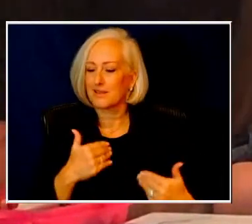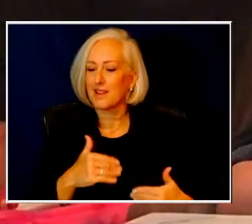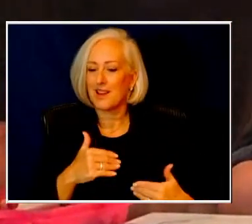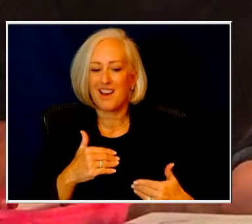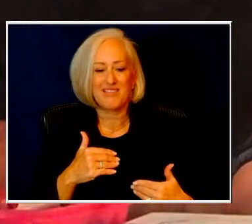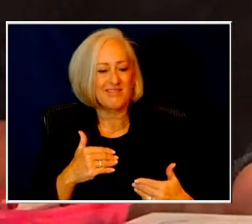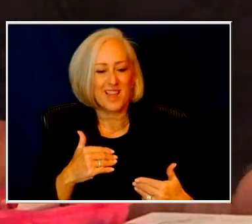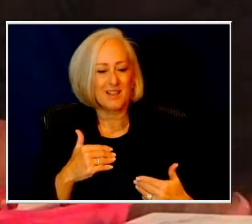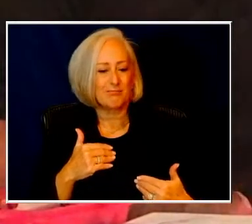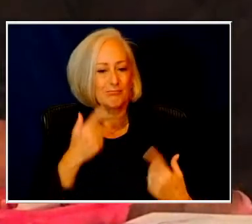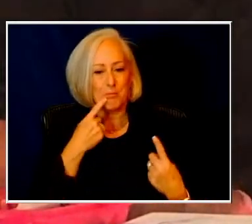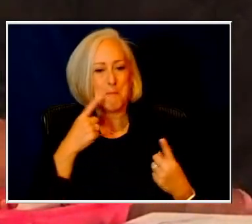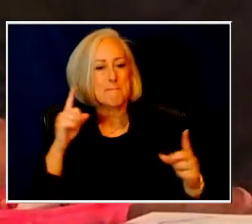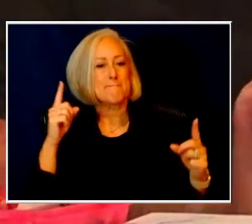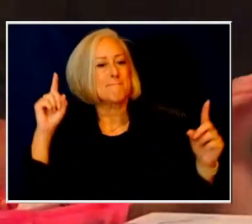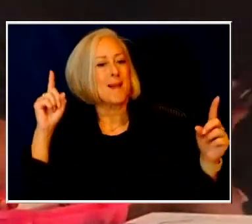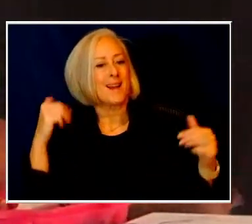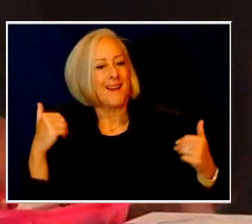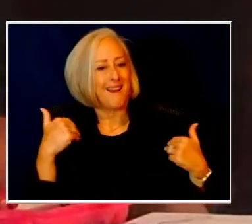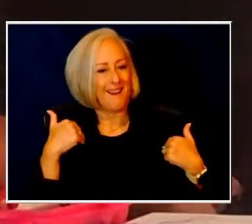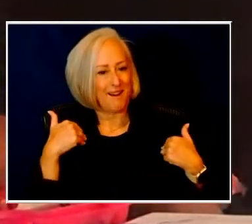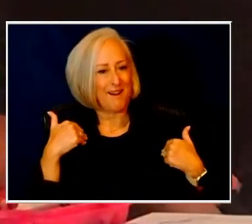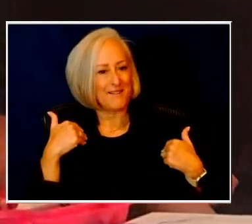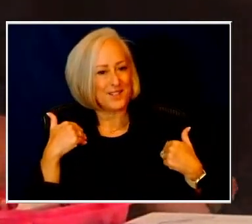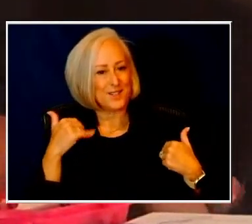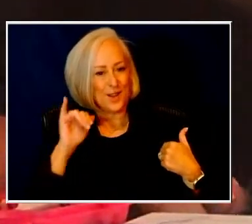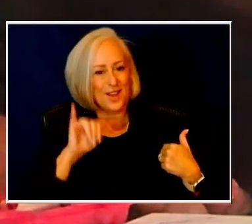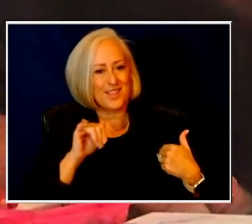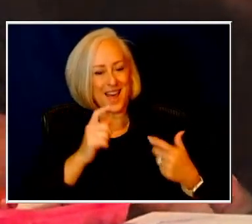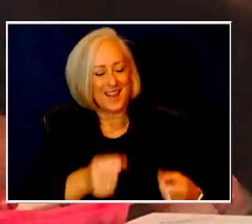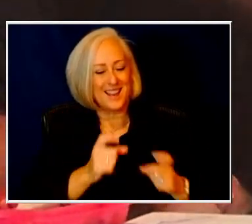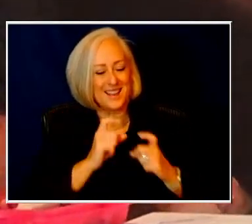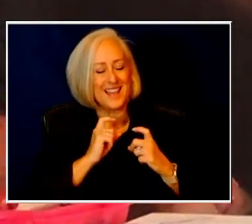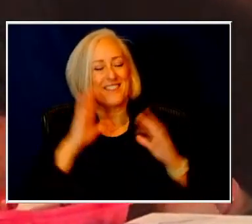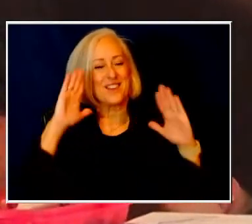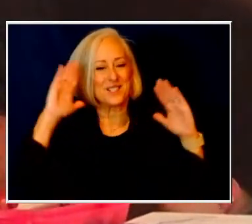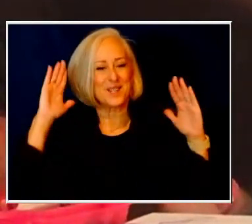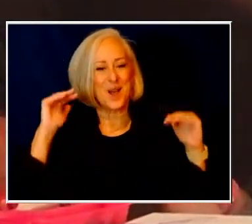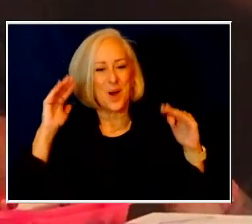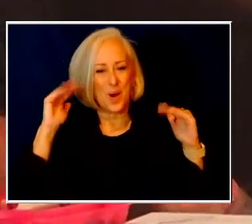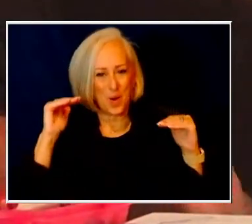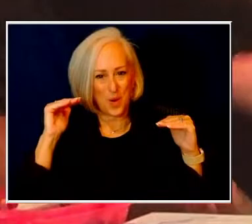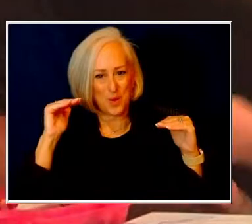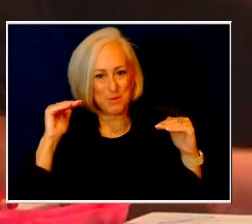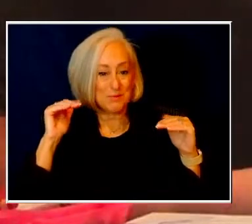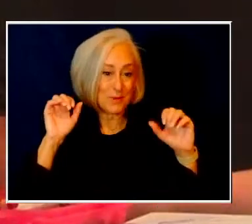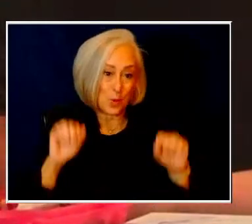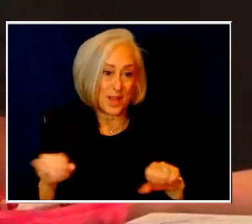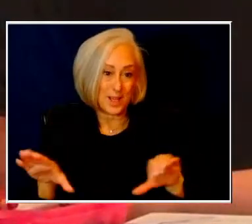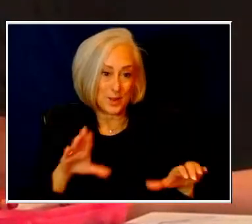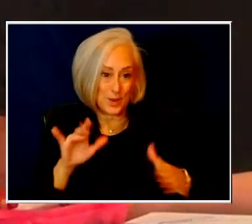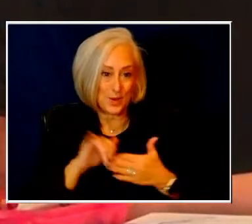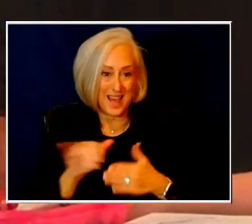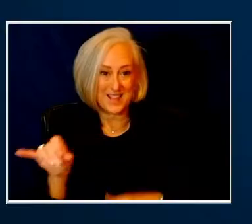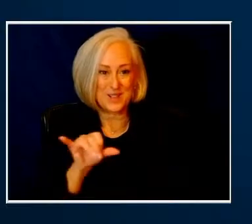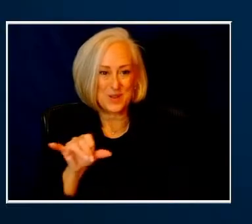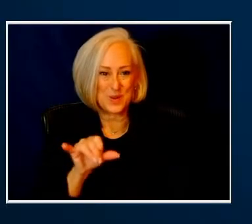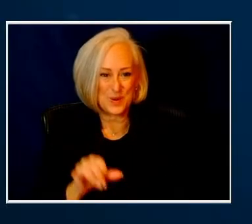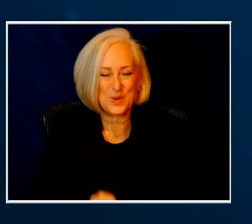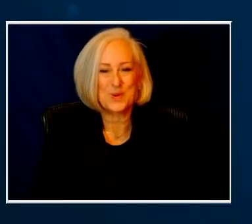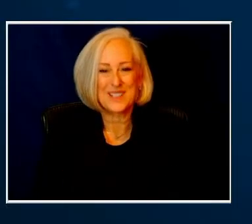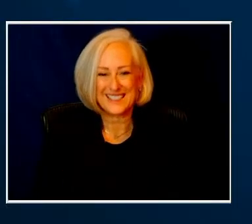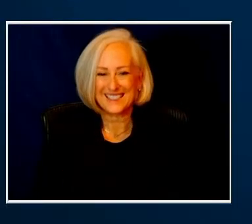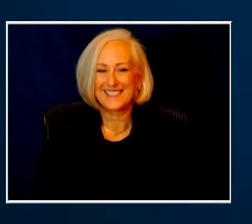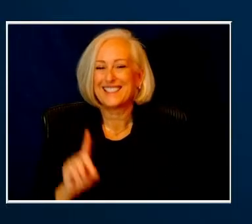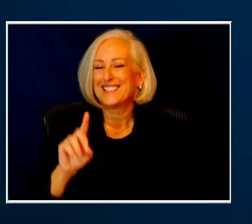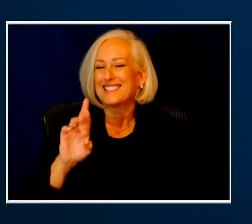top, and I think that gave us the hope that, you know, we would too. Dr. Garcia, I